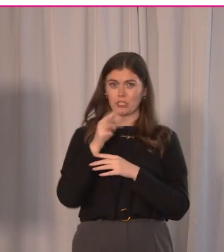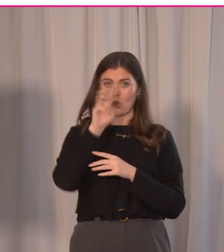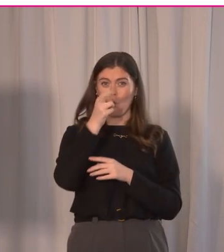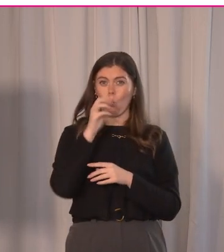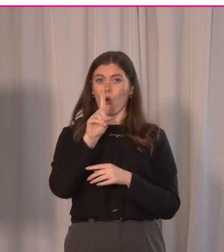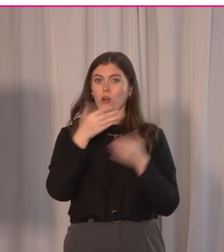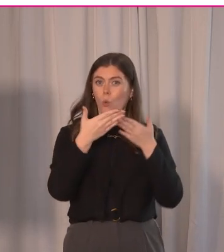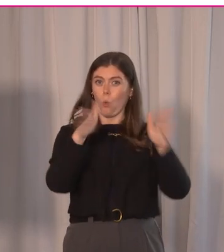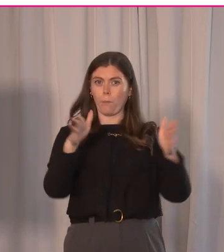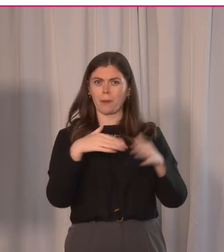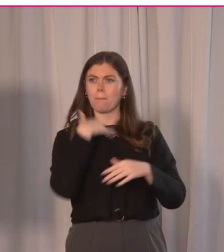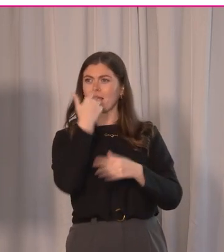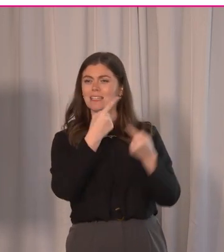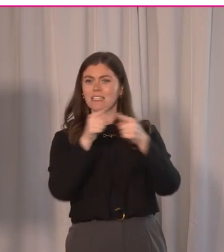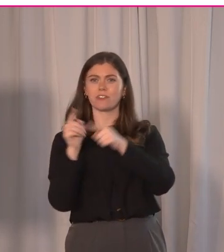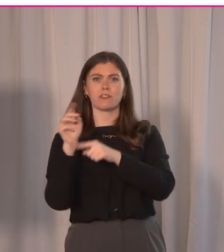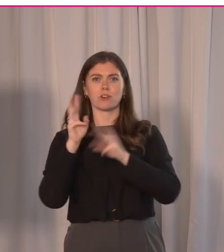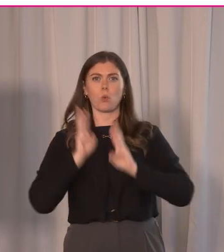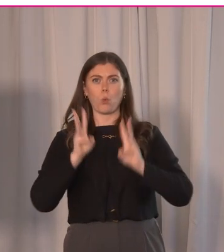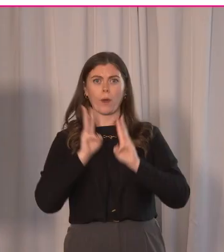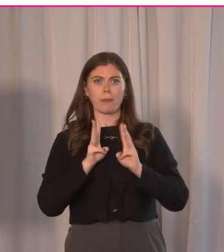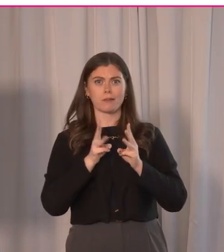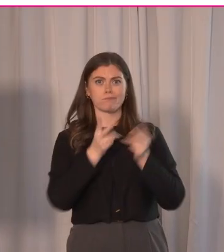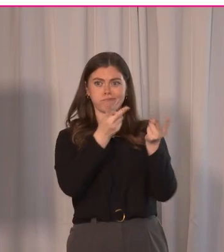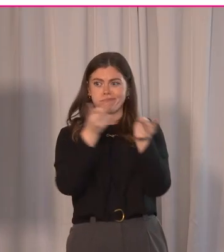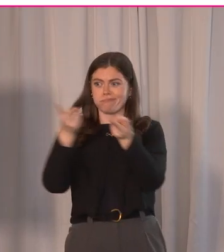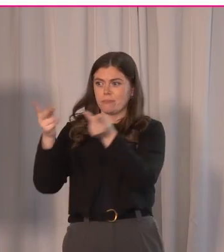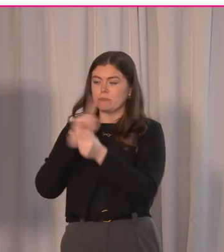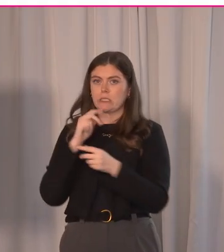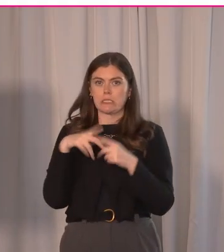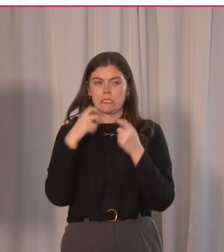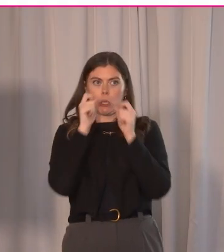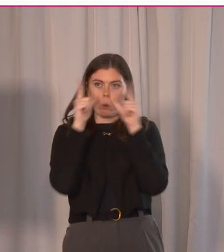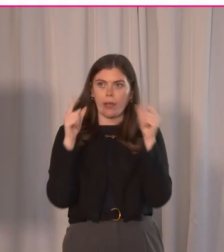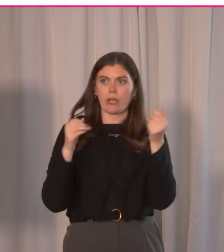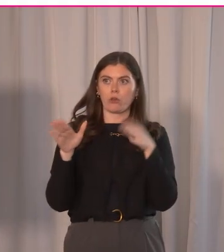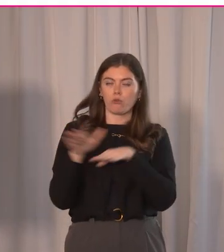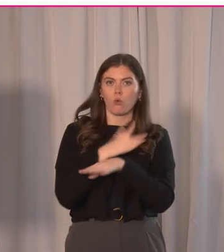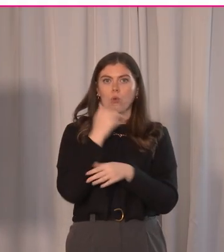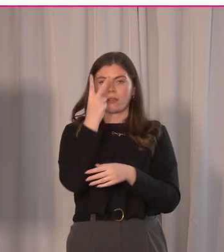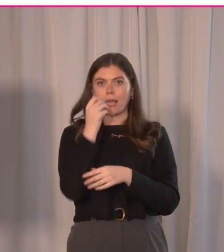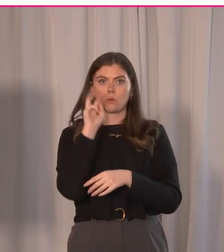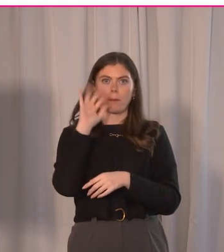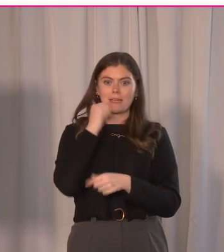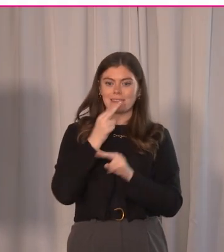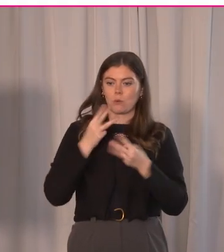of other women where you'd sit up all night and wouldn't sleep because you didn't want to disturb others.